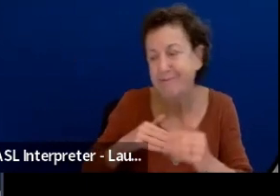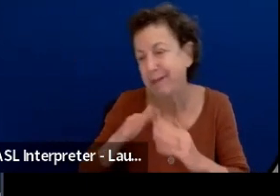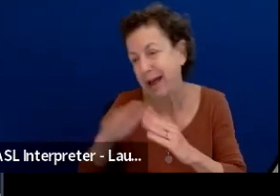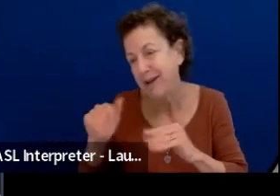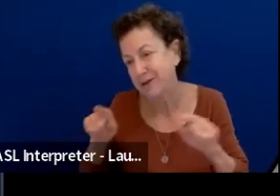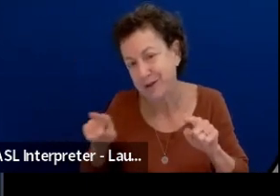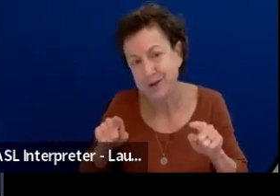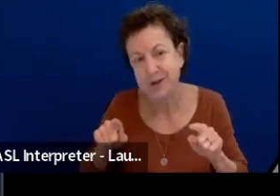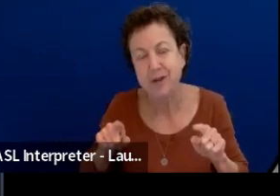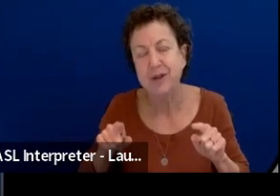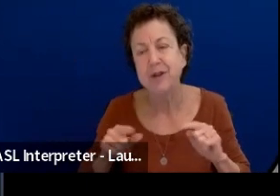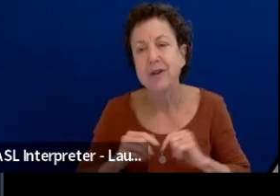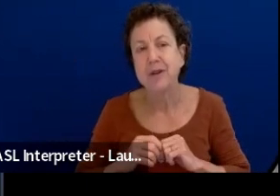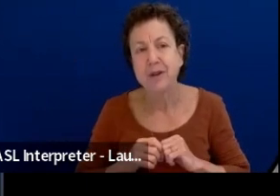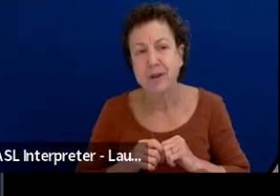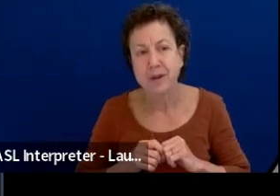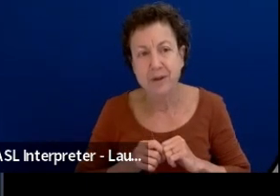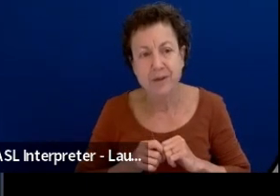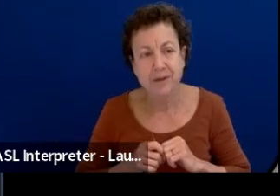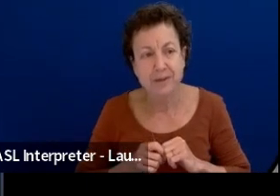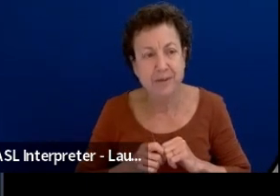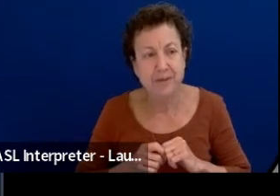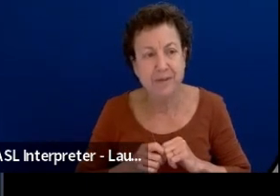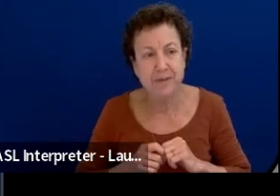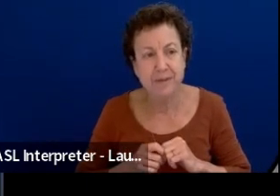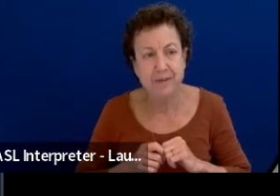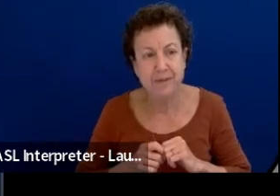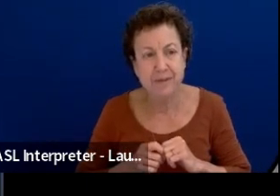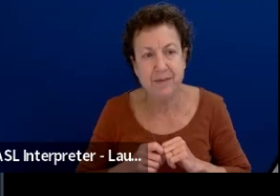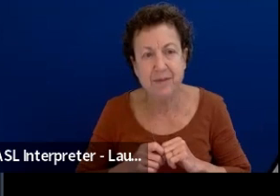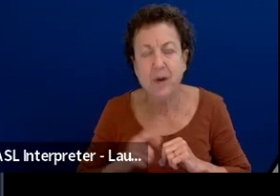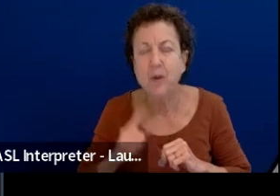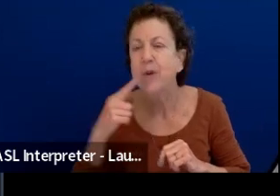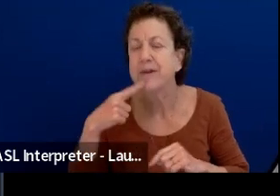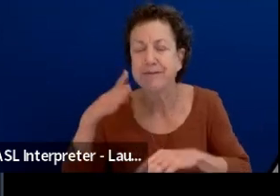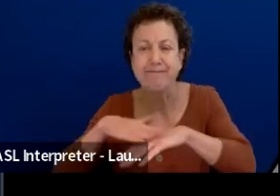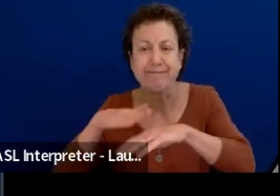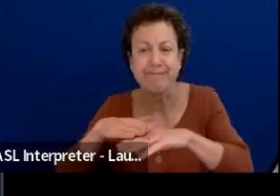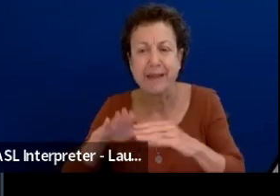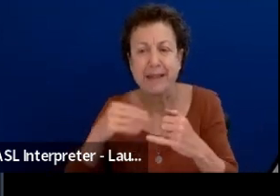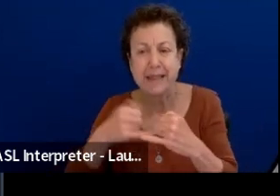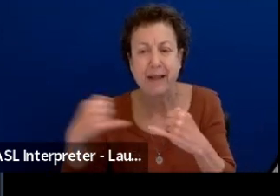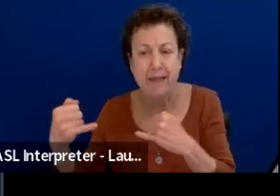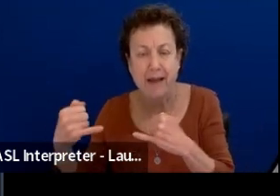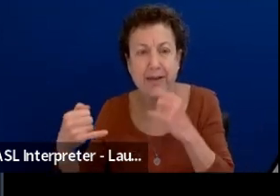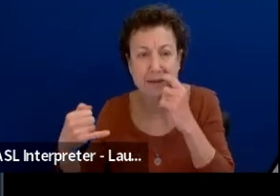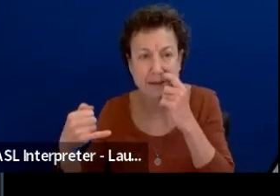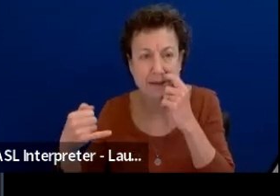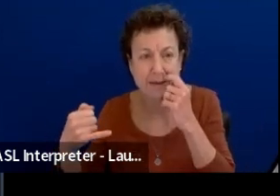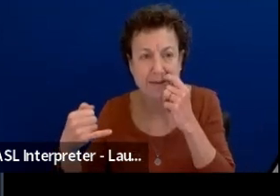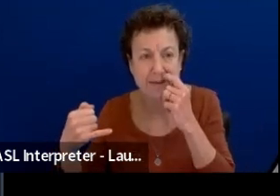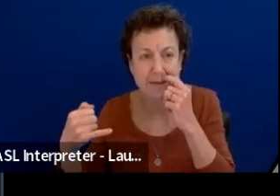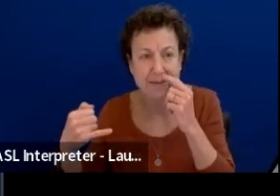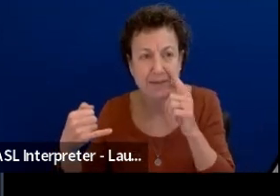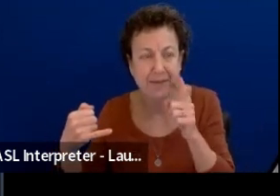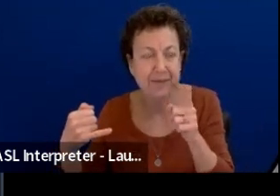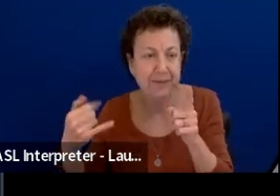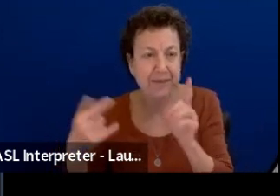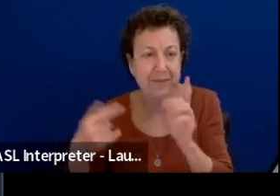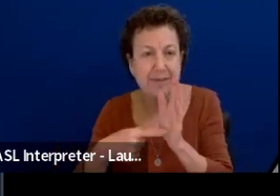You'll be informed on any deadlines that the House has. So we've got